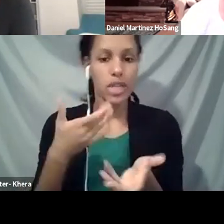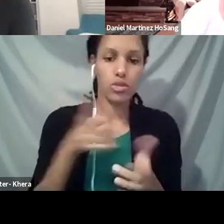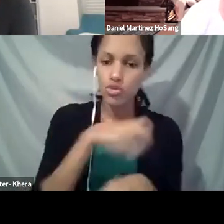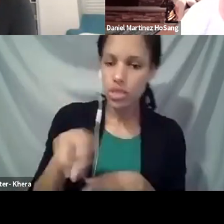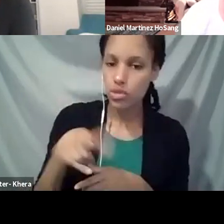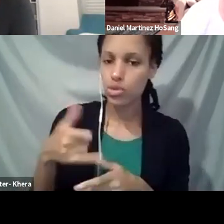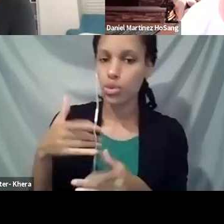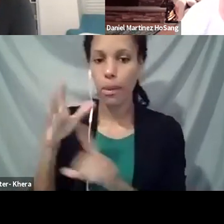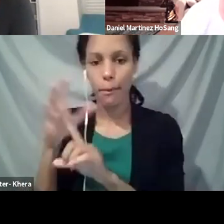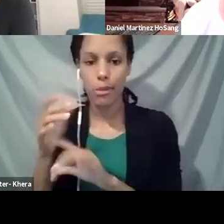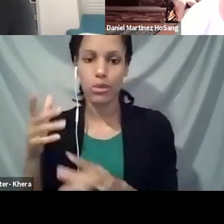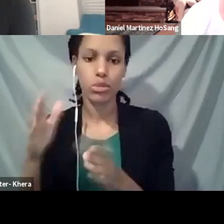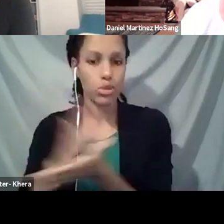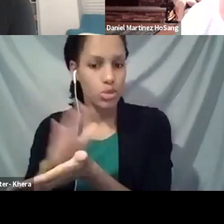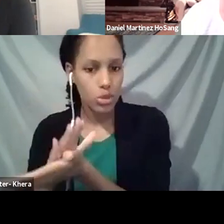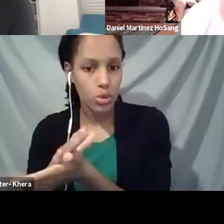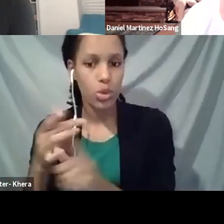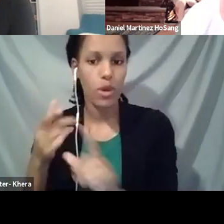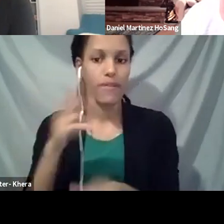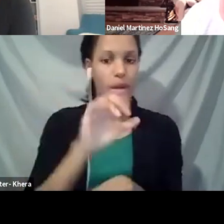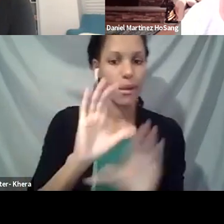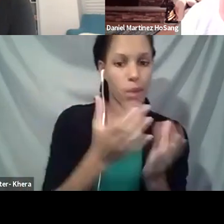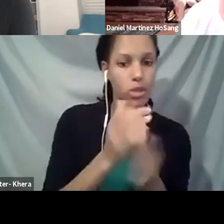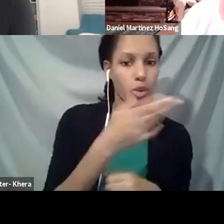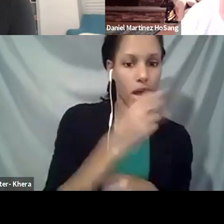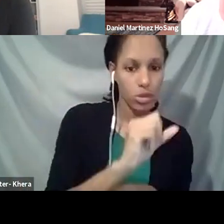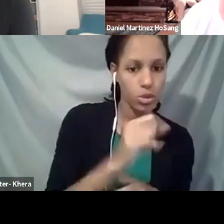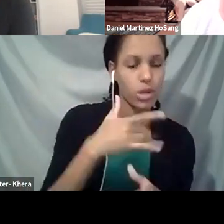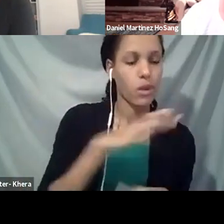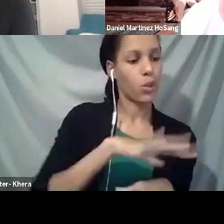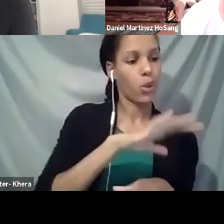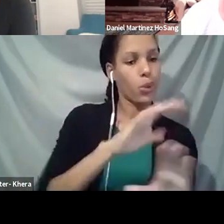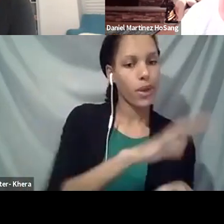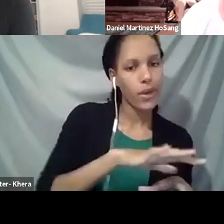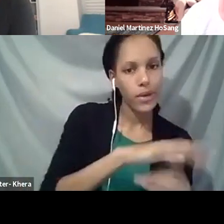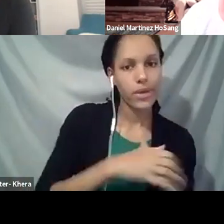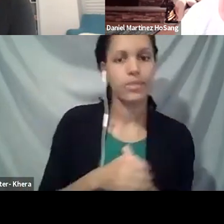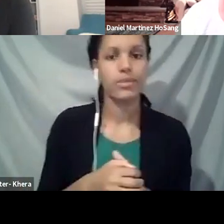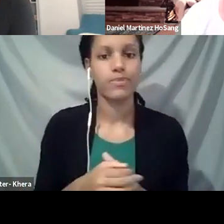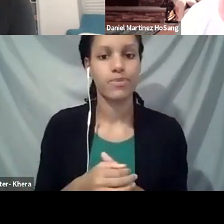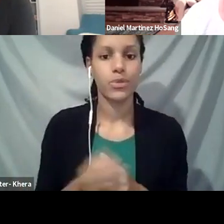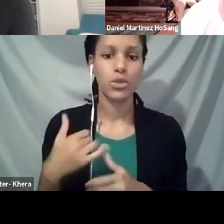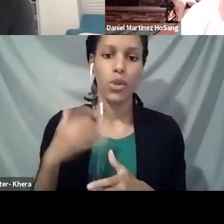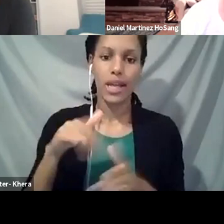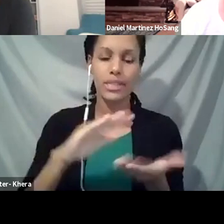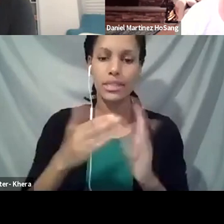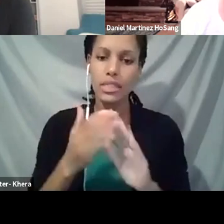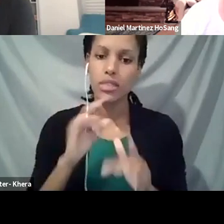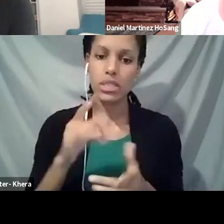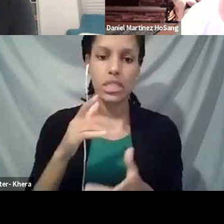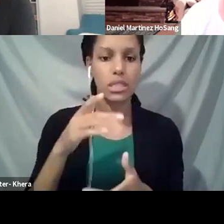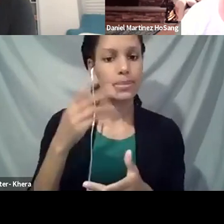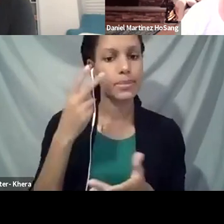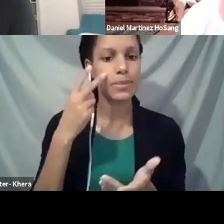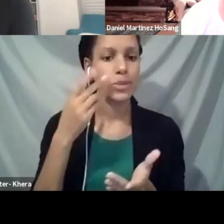a high school context in a local district. And the city serves over 1.1 million students. So it is